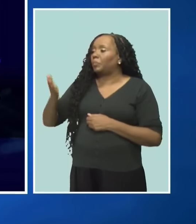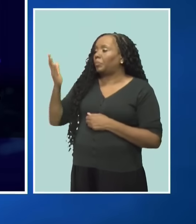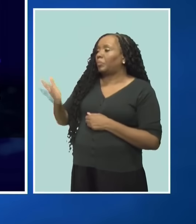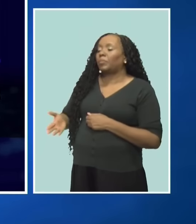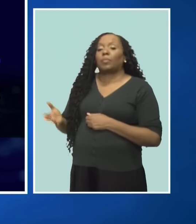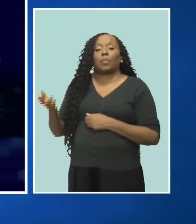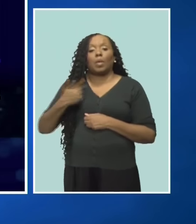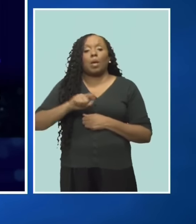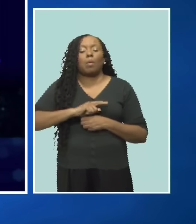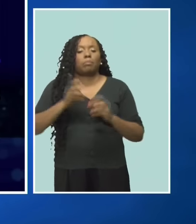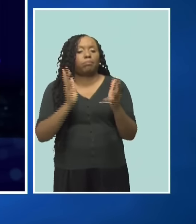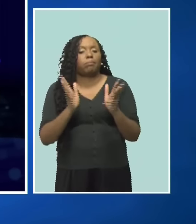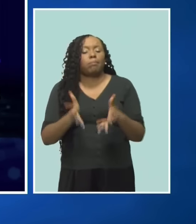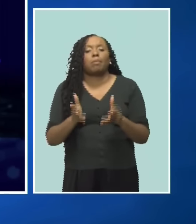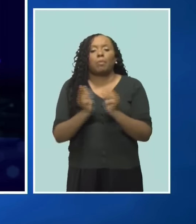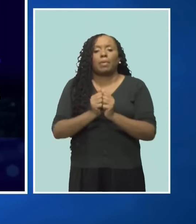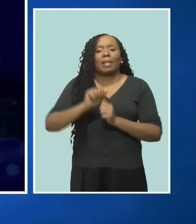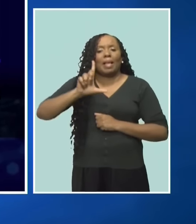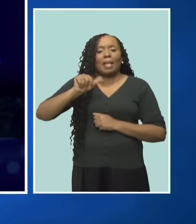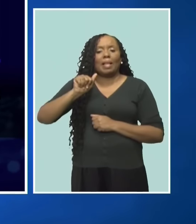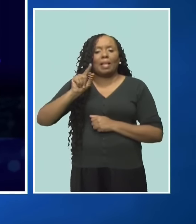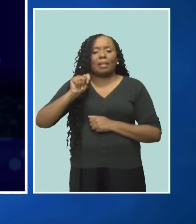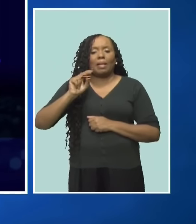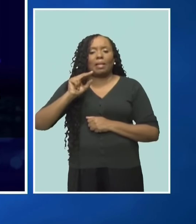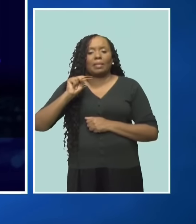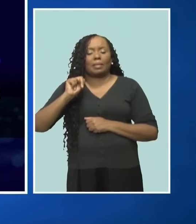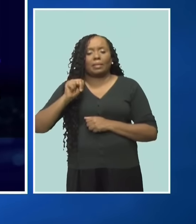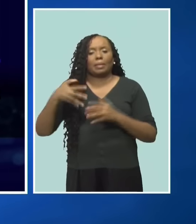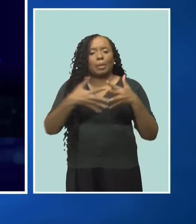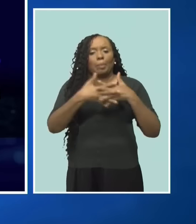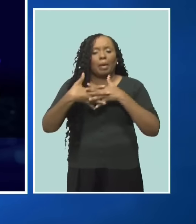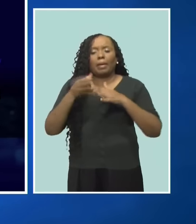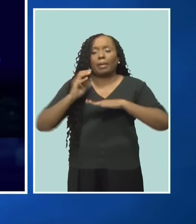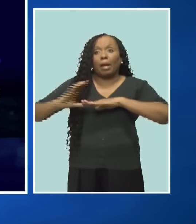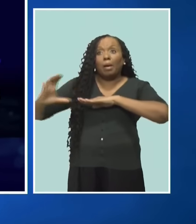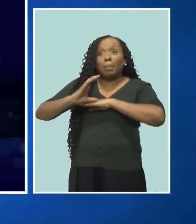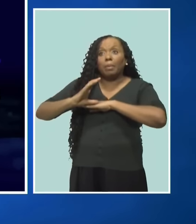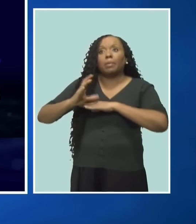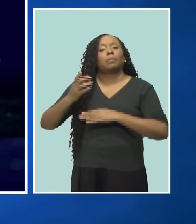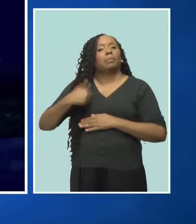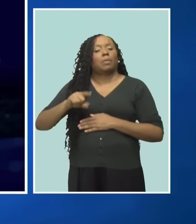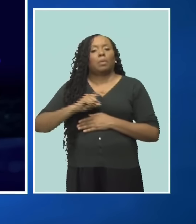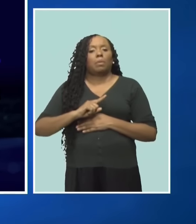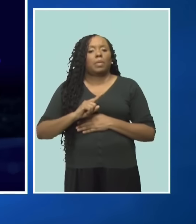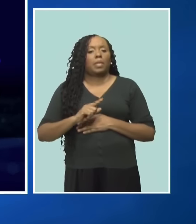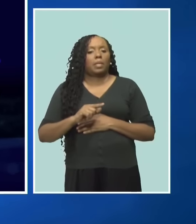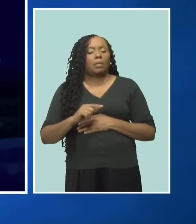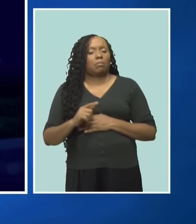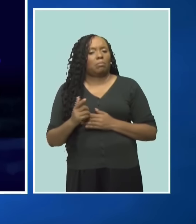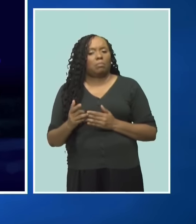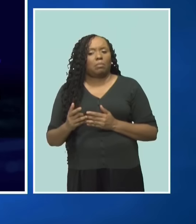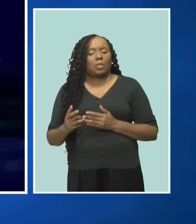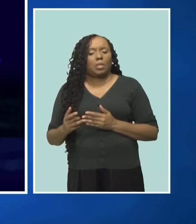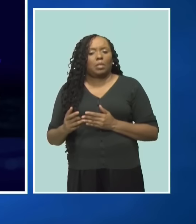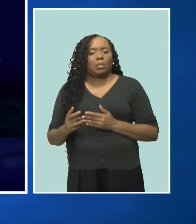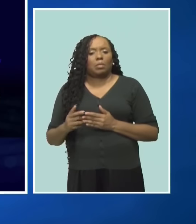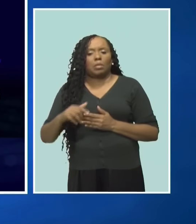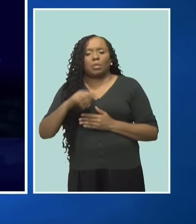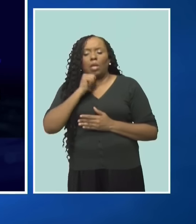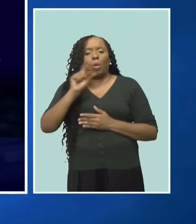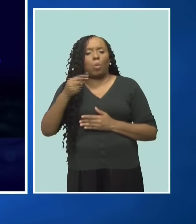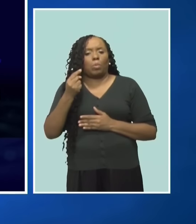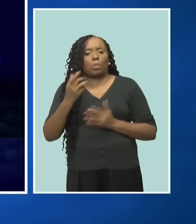America Caribbean group, and certainly from our perspective in the Caribbean, we want to make sure that this is not just about Latin American interests on their own, because we